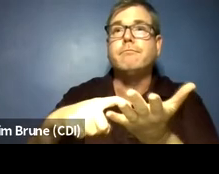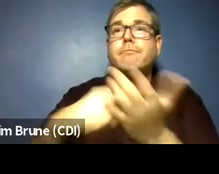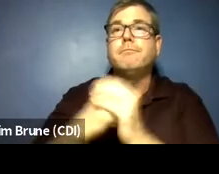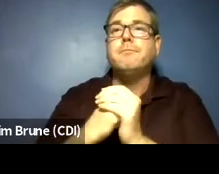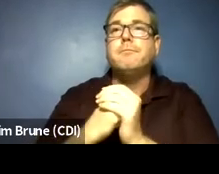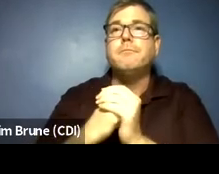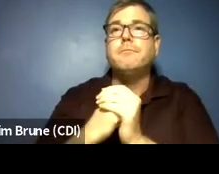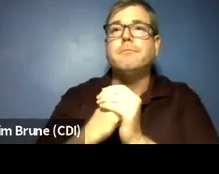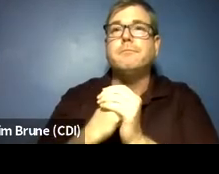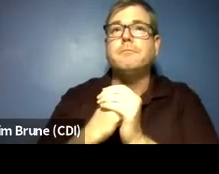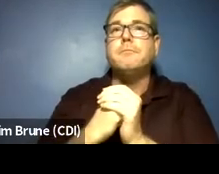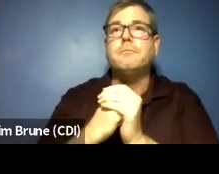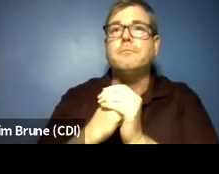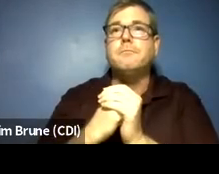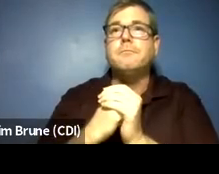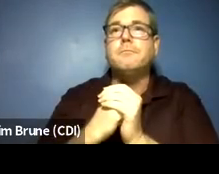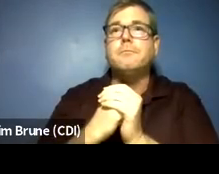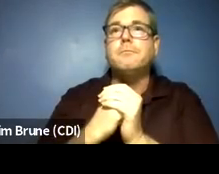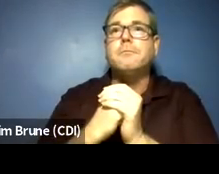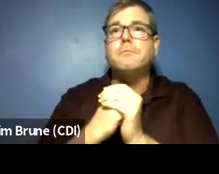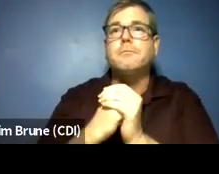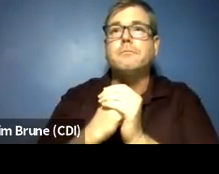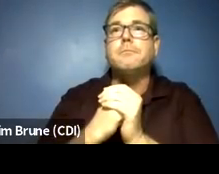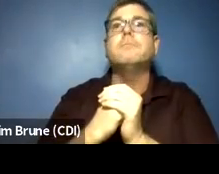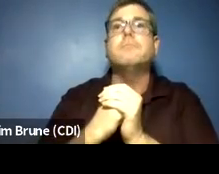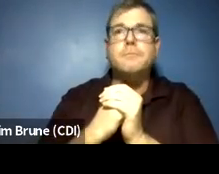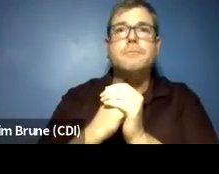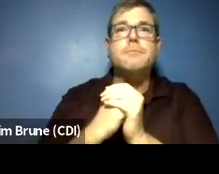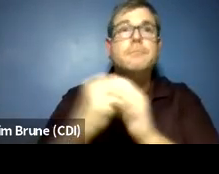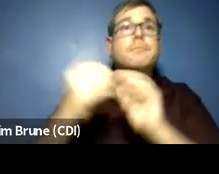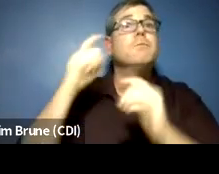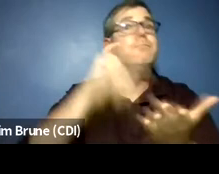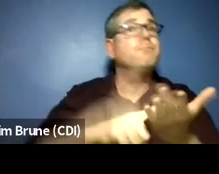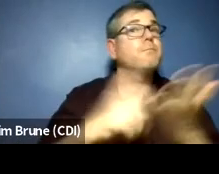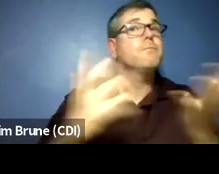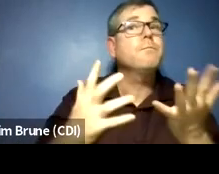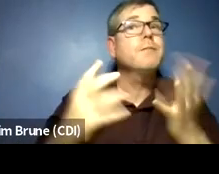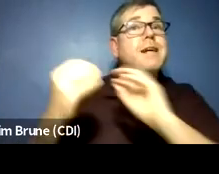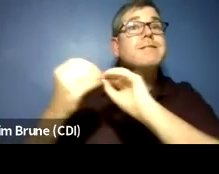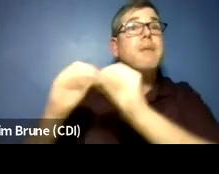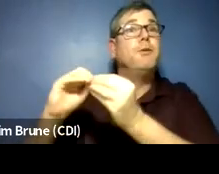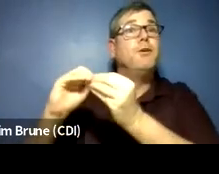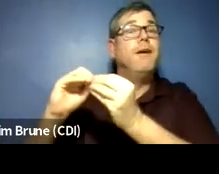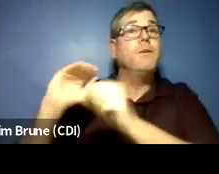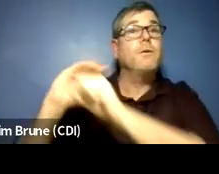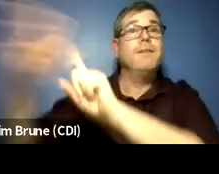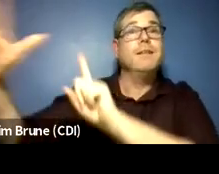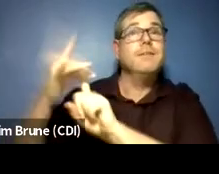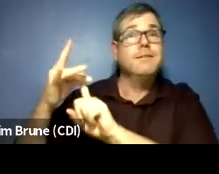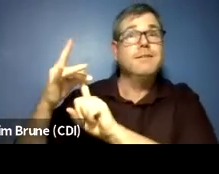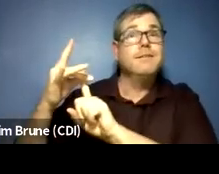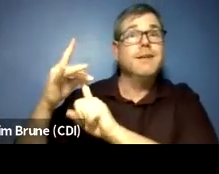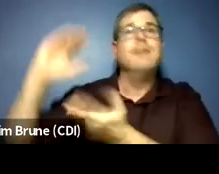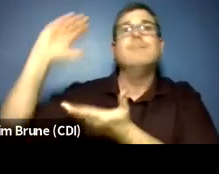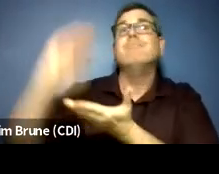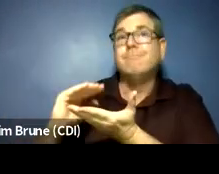the numbers of cases are coming down, likely because of the vaccine. And so as we learn more, hopefully